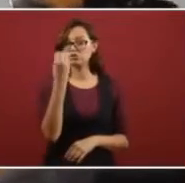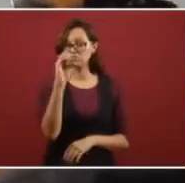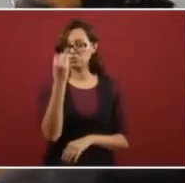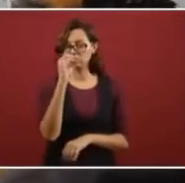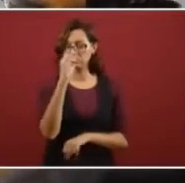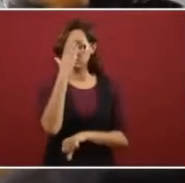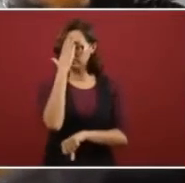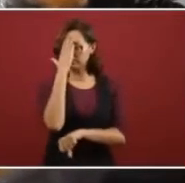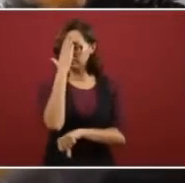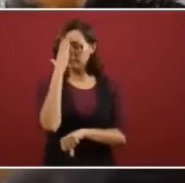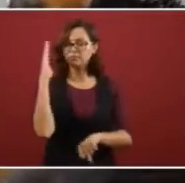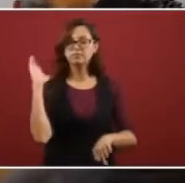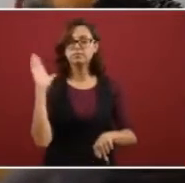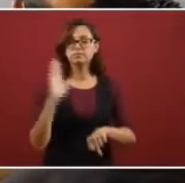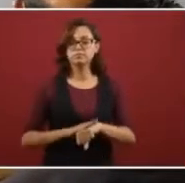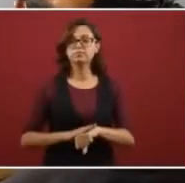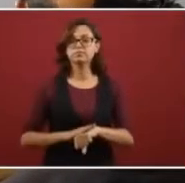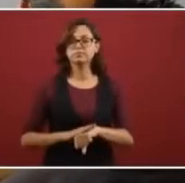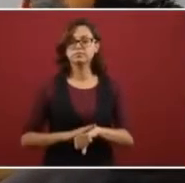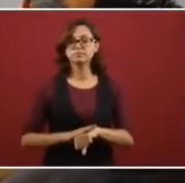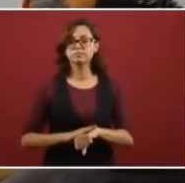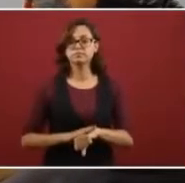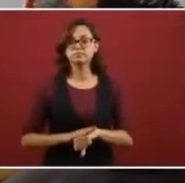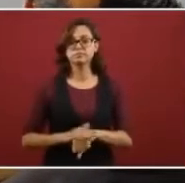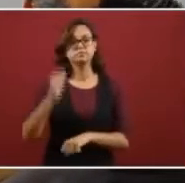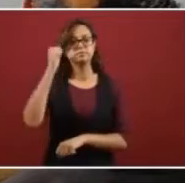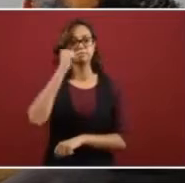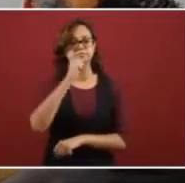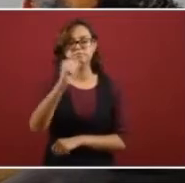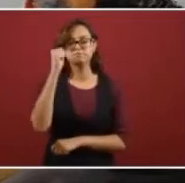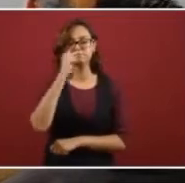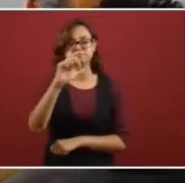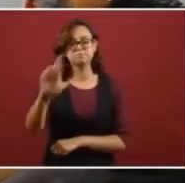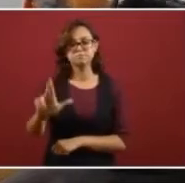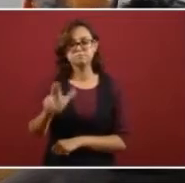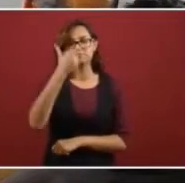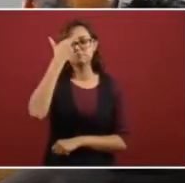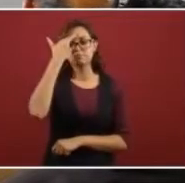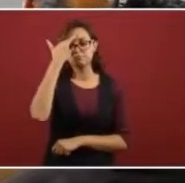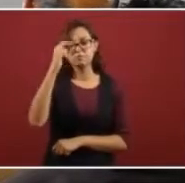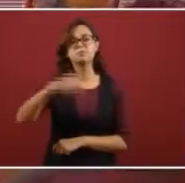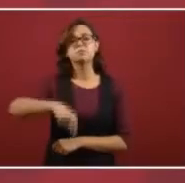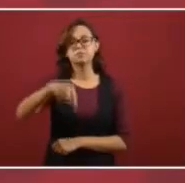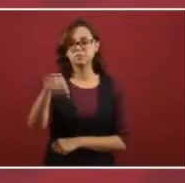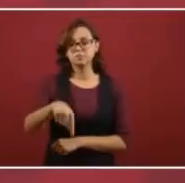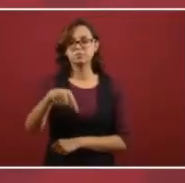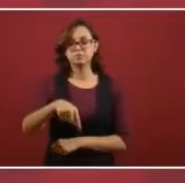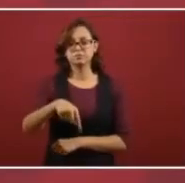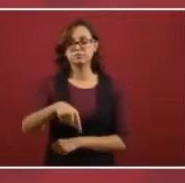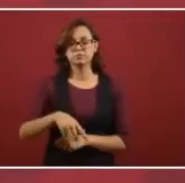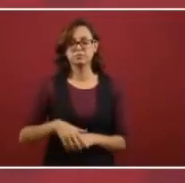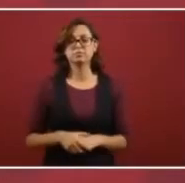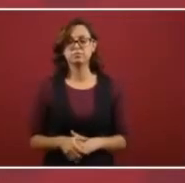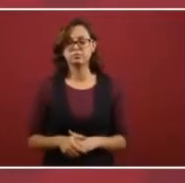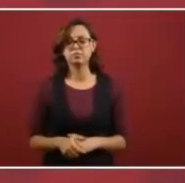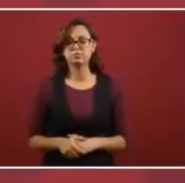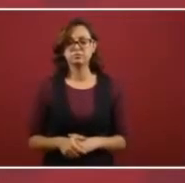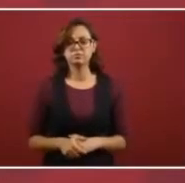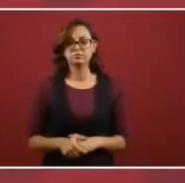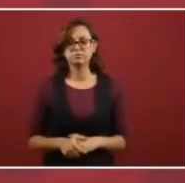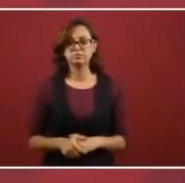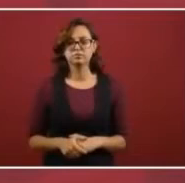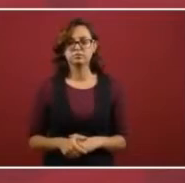of October, I'm sorry, the 2nd of October, let's not forget, we need to remember that here,